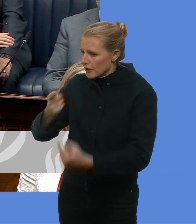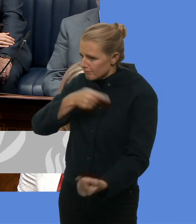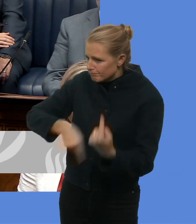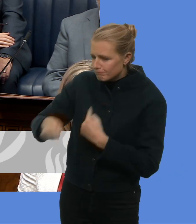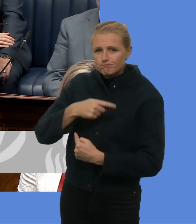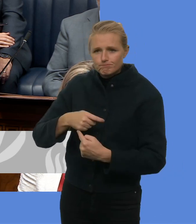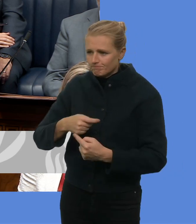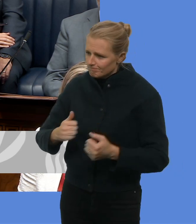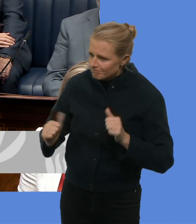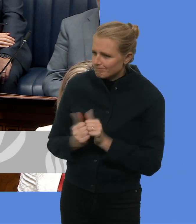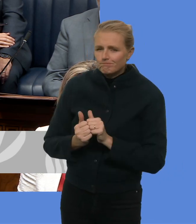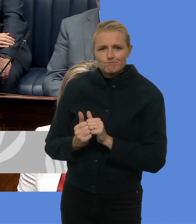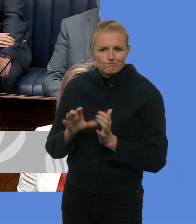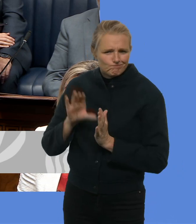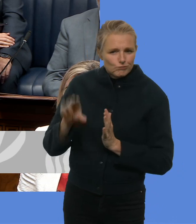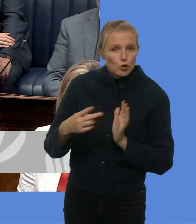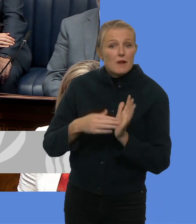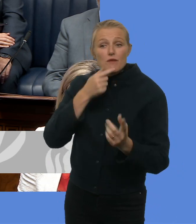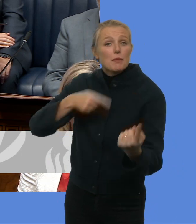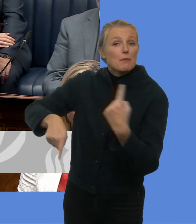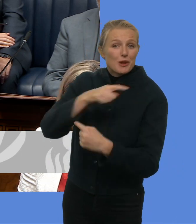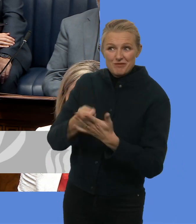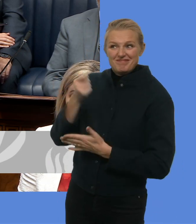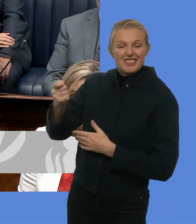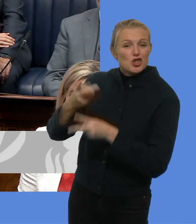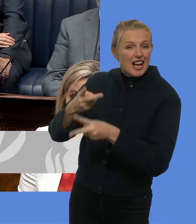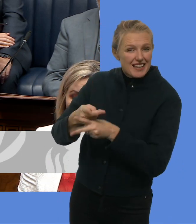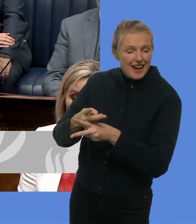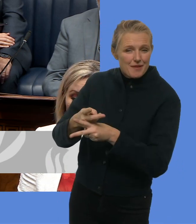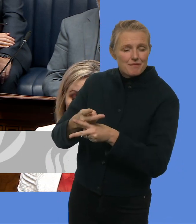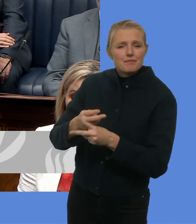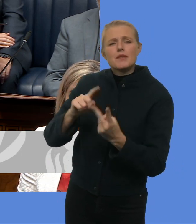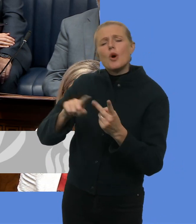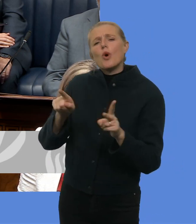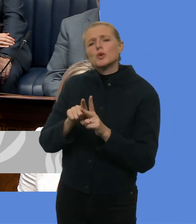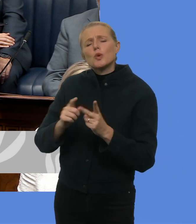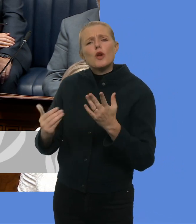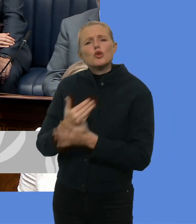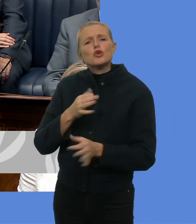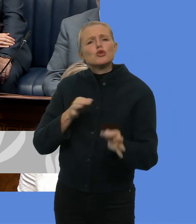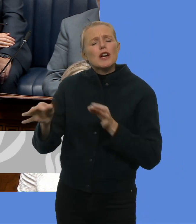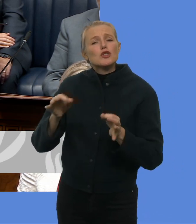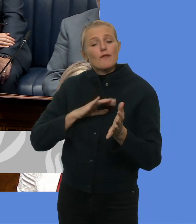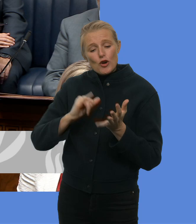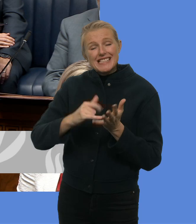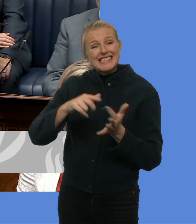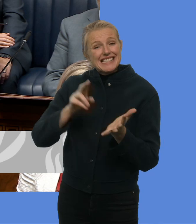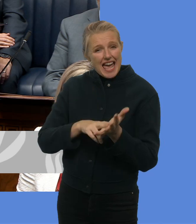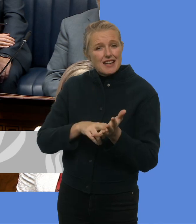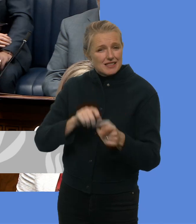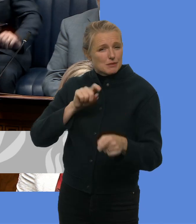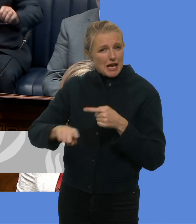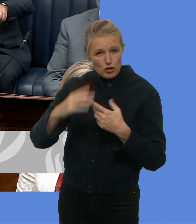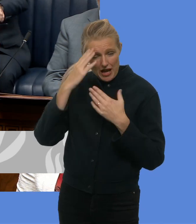action. I also announced major capital spend in terms of a new strategy for special educational needs. We announced new capital